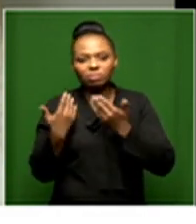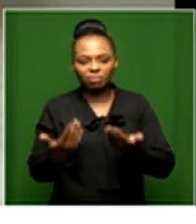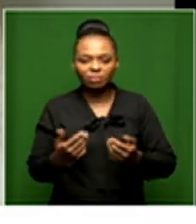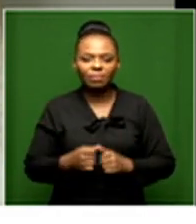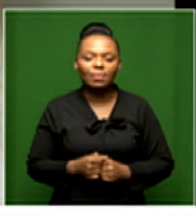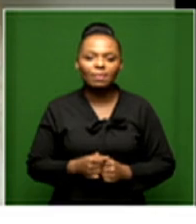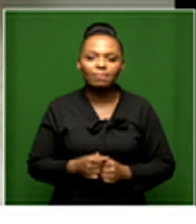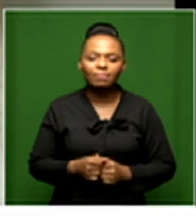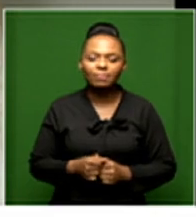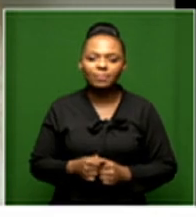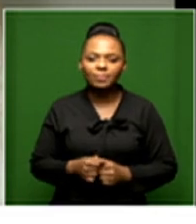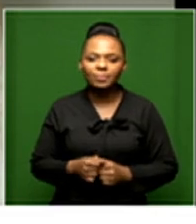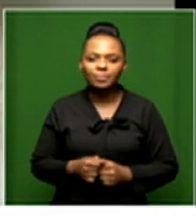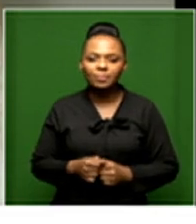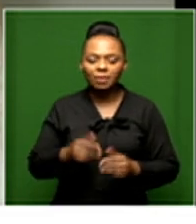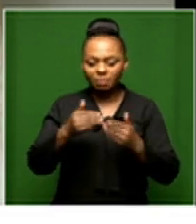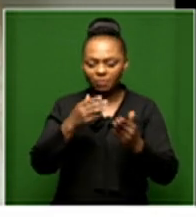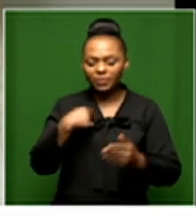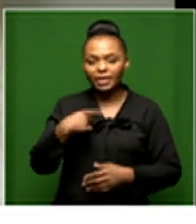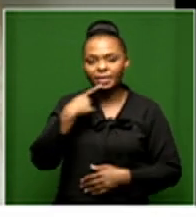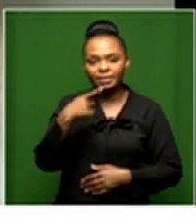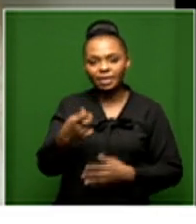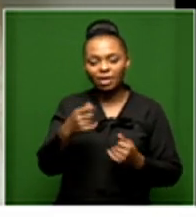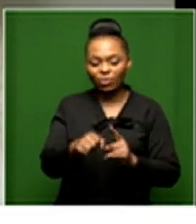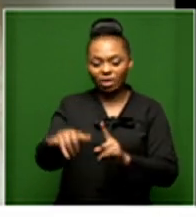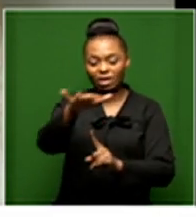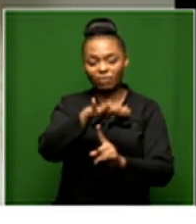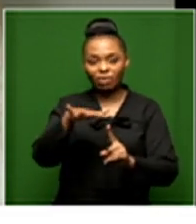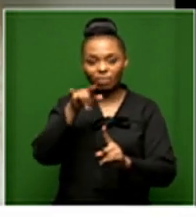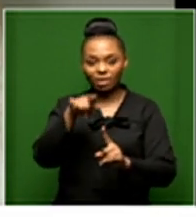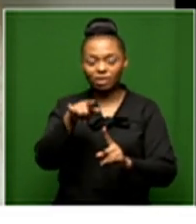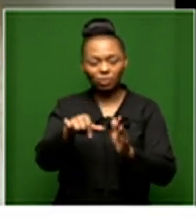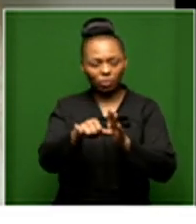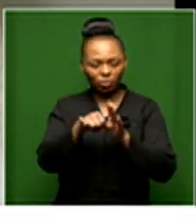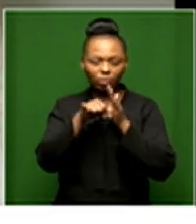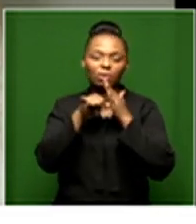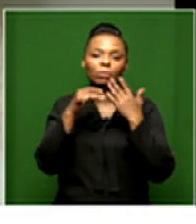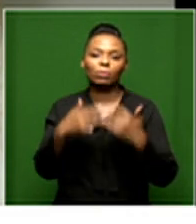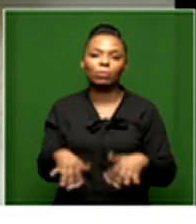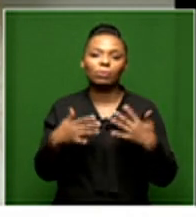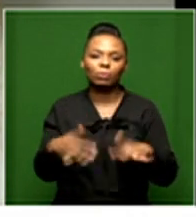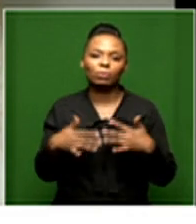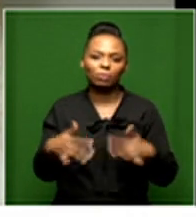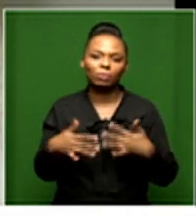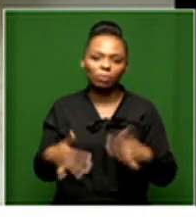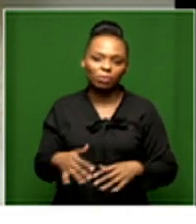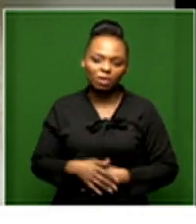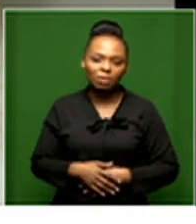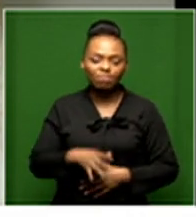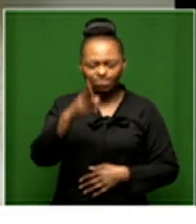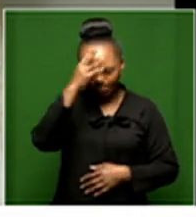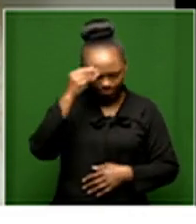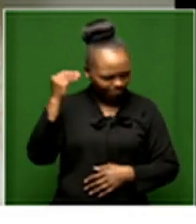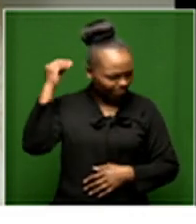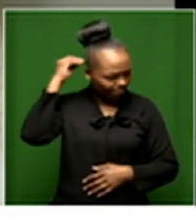Again, coming back to what I said earlier before, the environment is quite important for us. We at Westbrook have